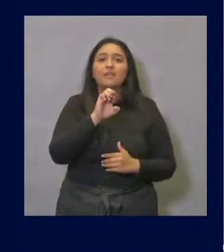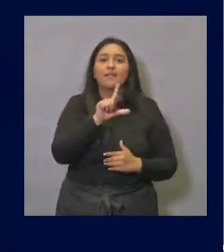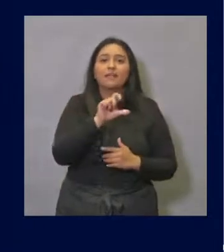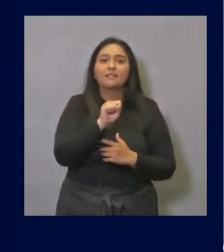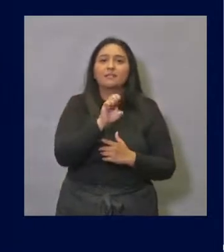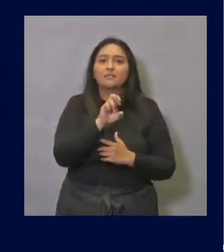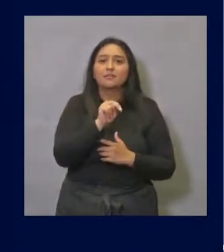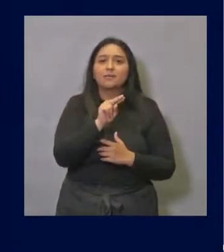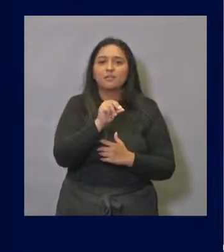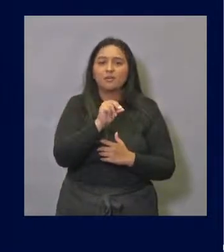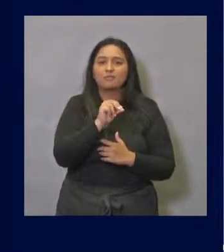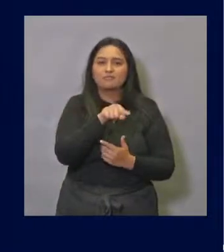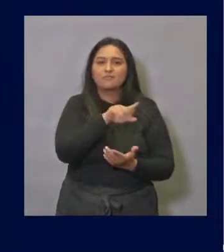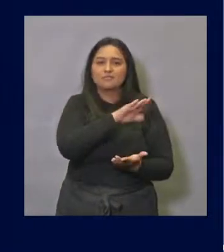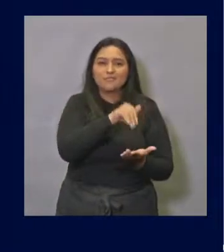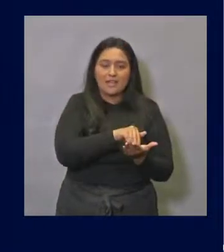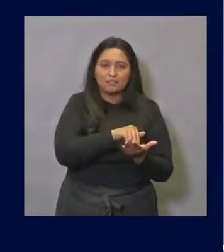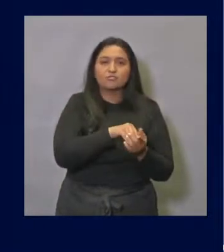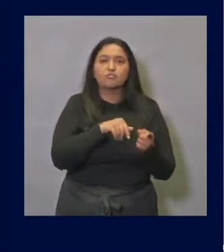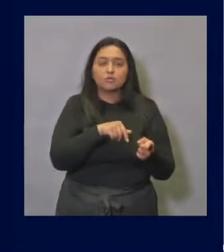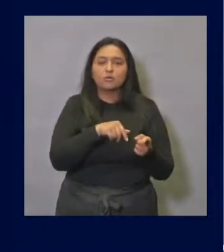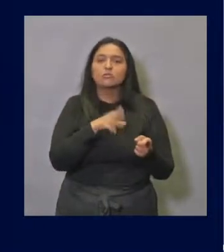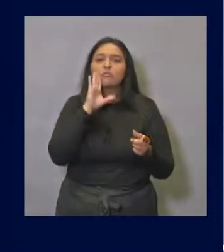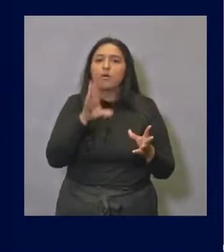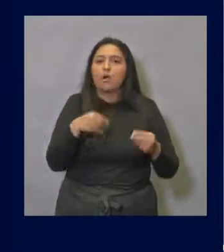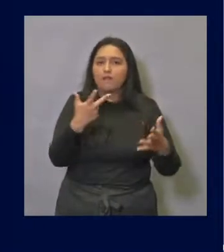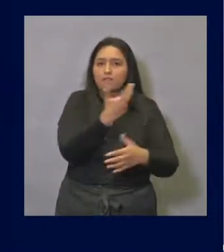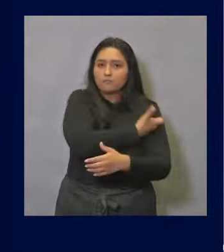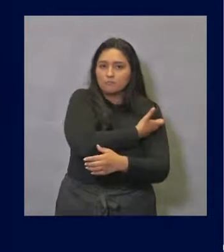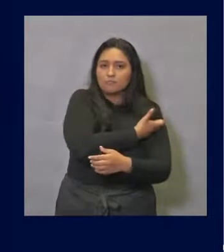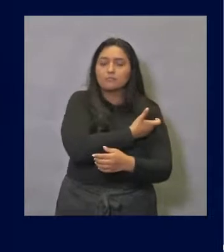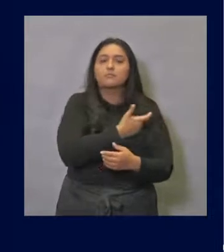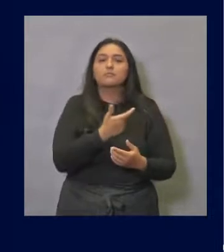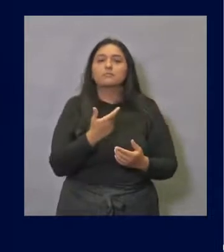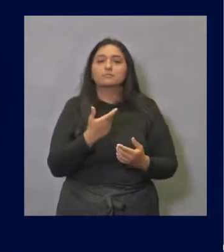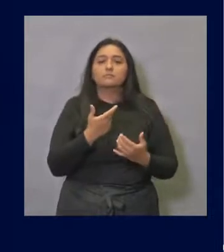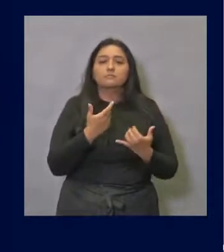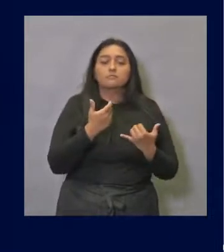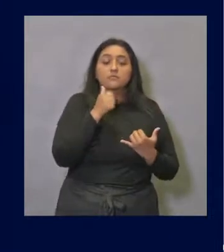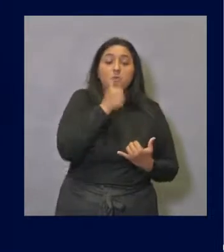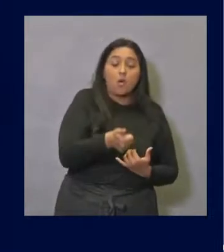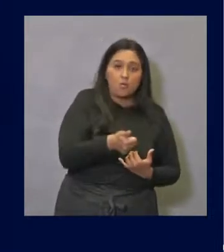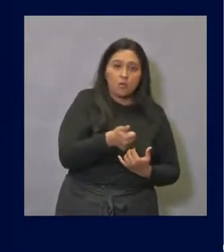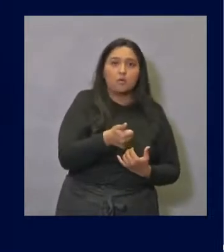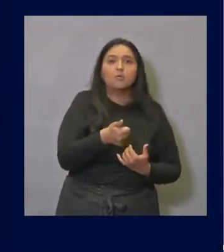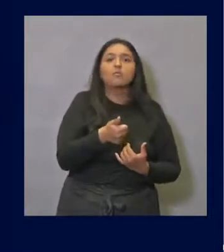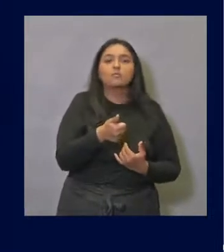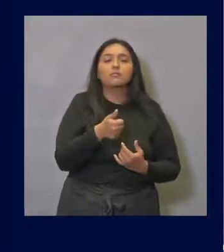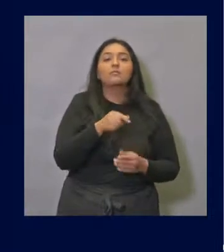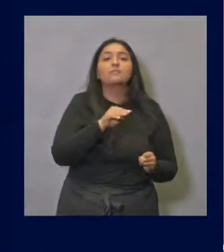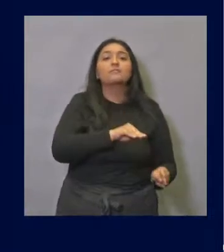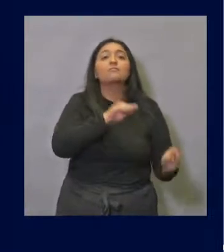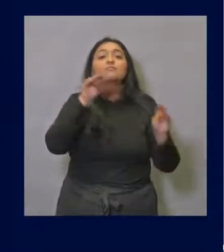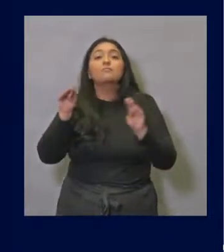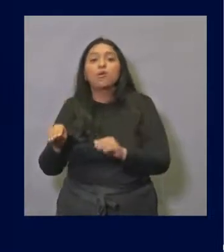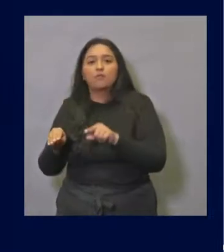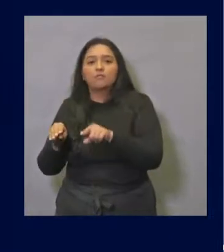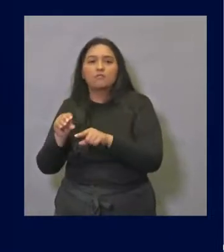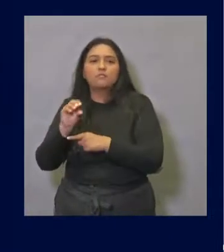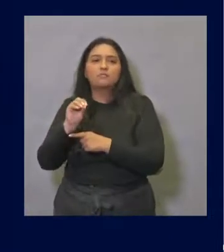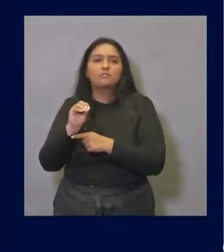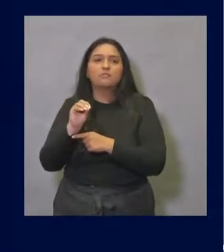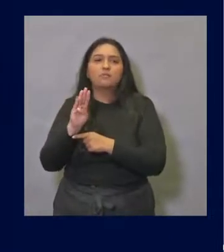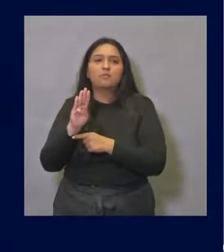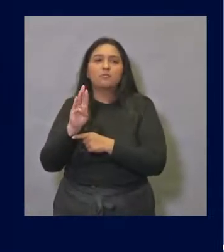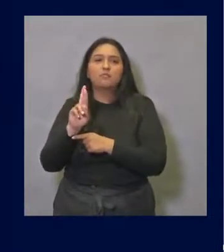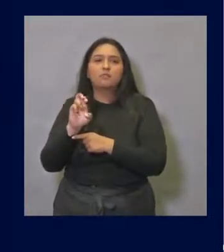offer vaccinations through tomorrow, Tuesday, April 13th. And vaccine operations will begin at Eugene Obregon Park